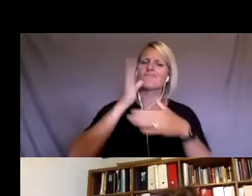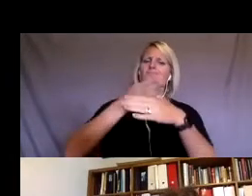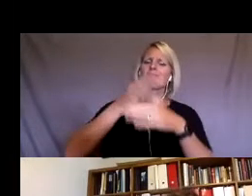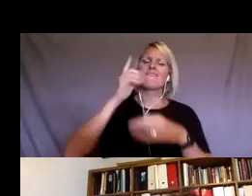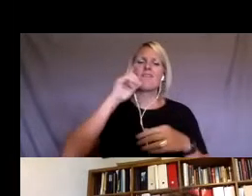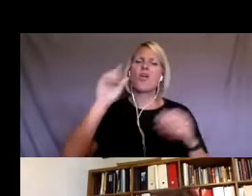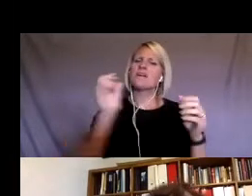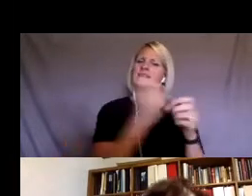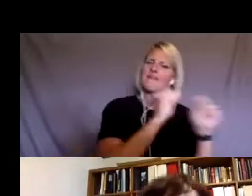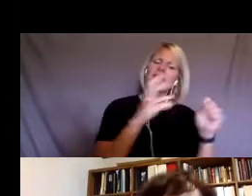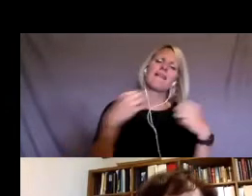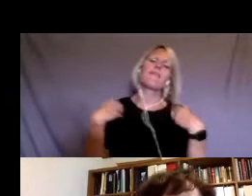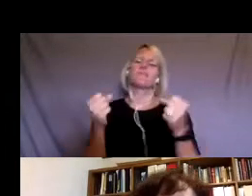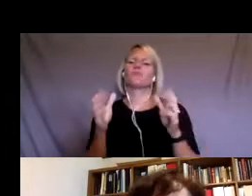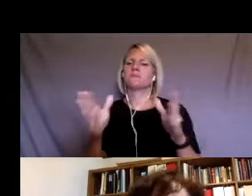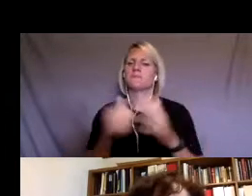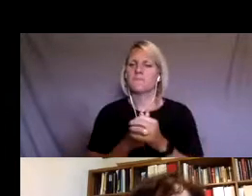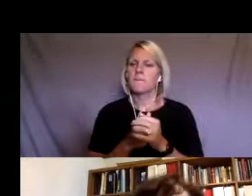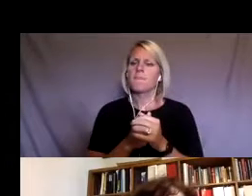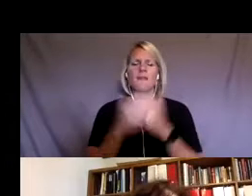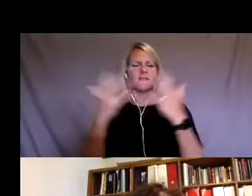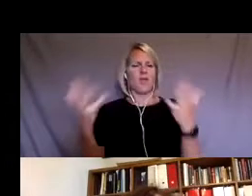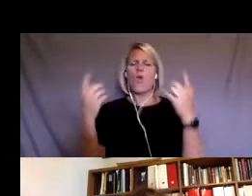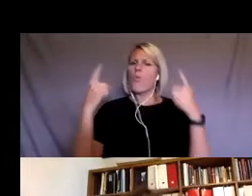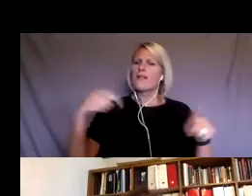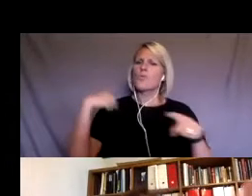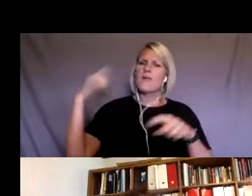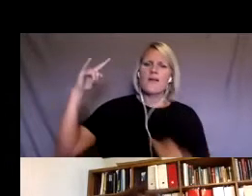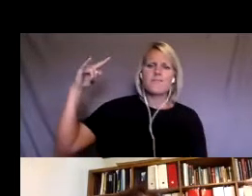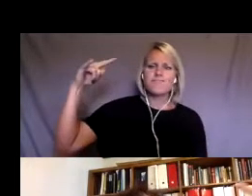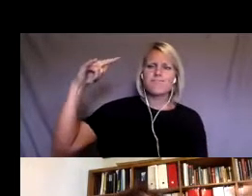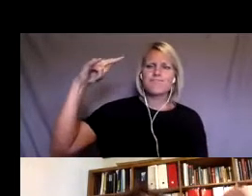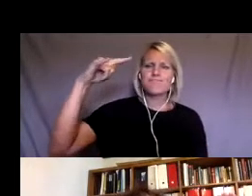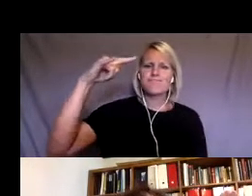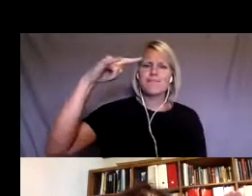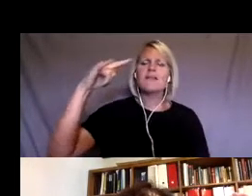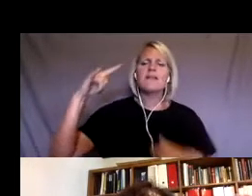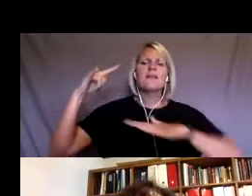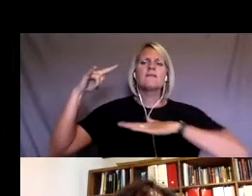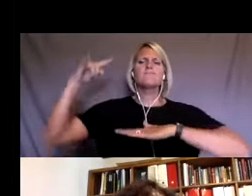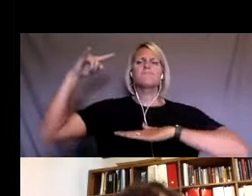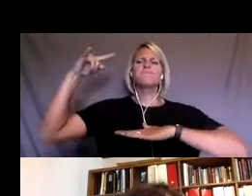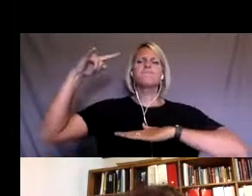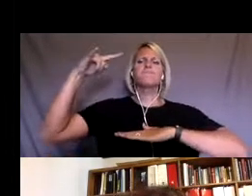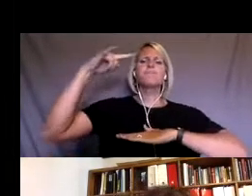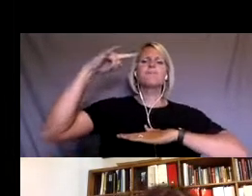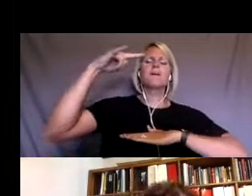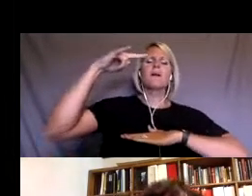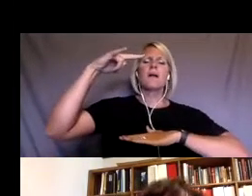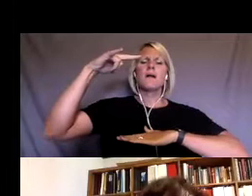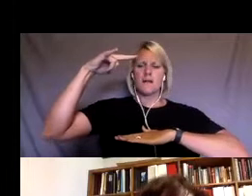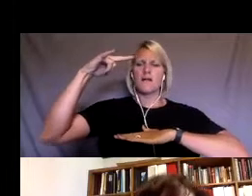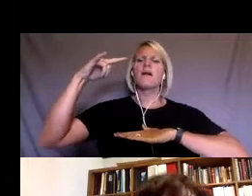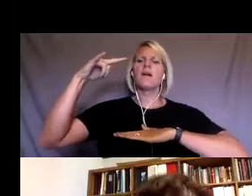want to say that when we fly, when we are up on the air and are approaching